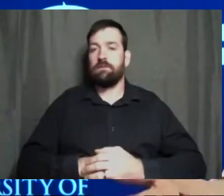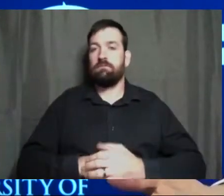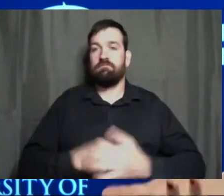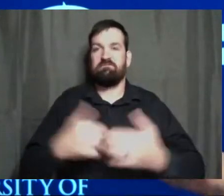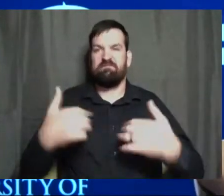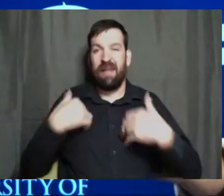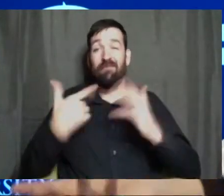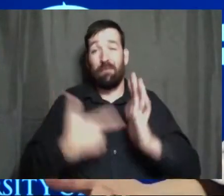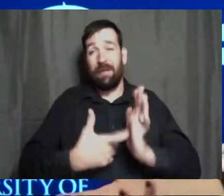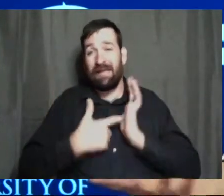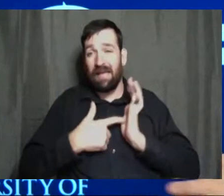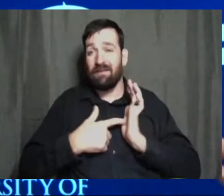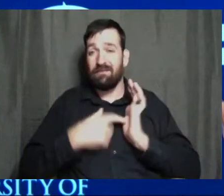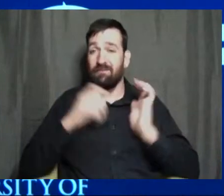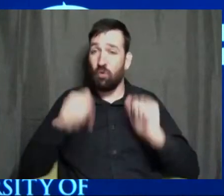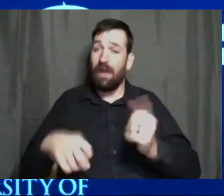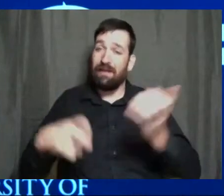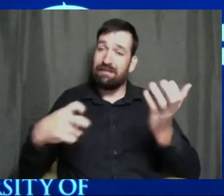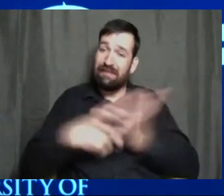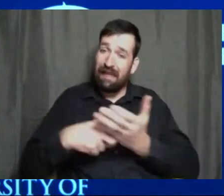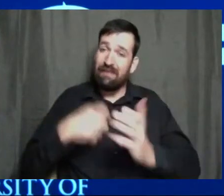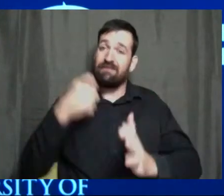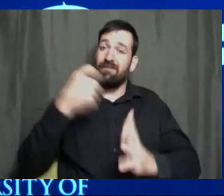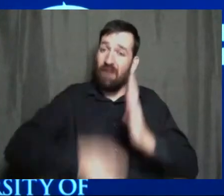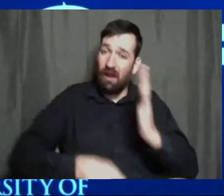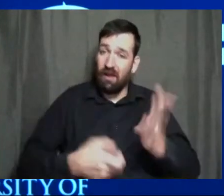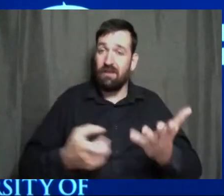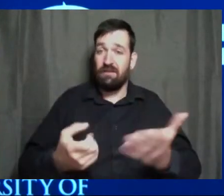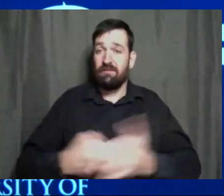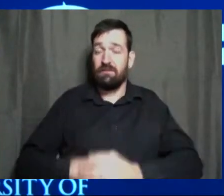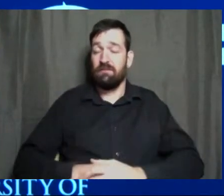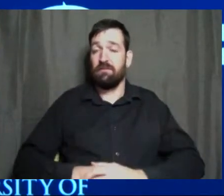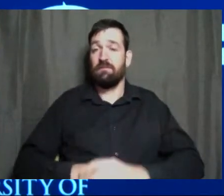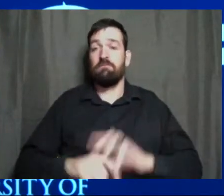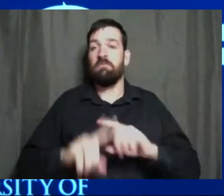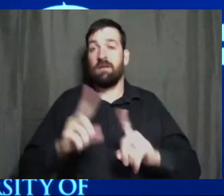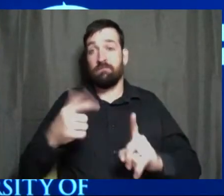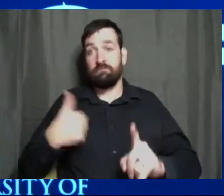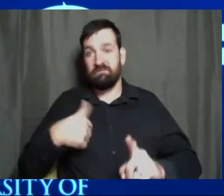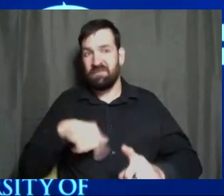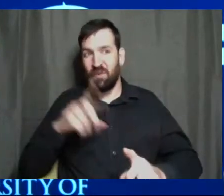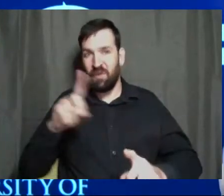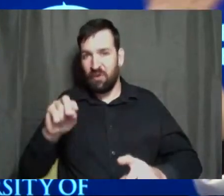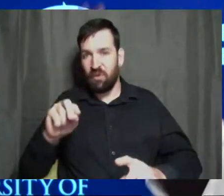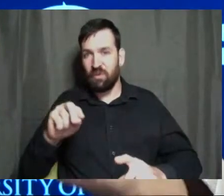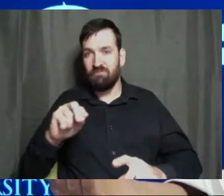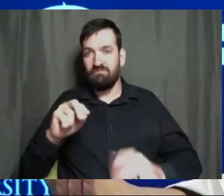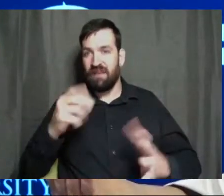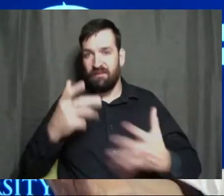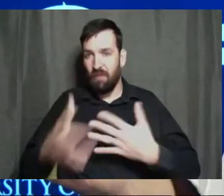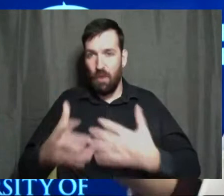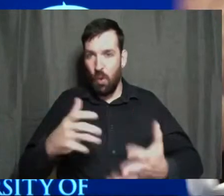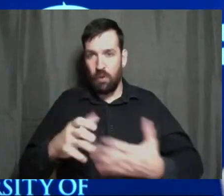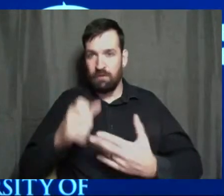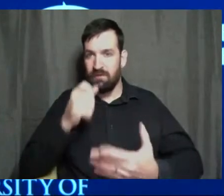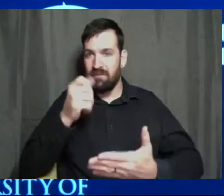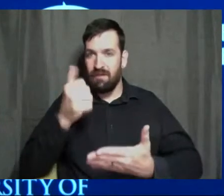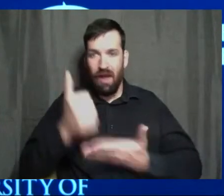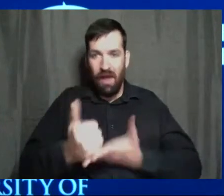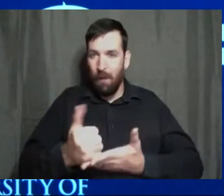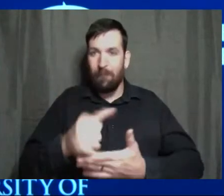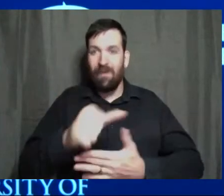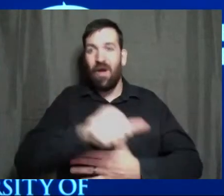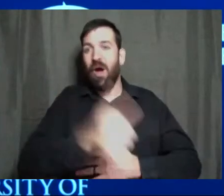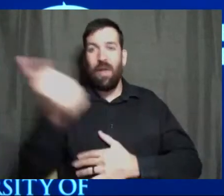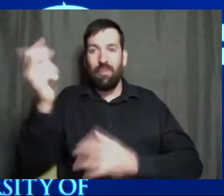so. You can get ticketed, you can get a fine, and yet we do it, even though that doesn't help other people, right? It just helps